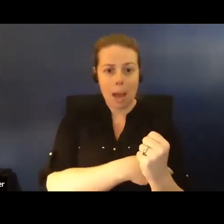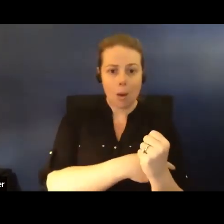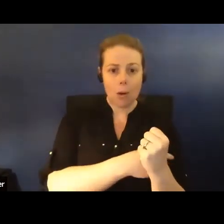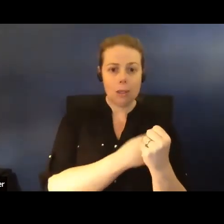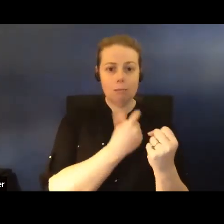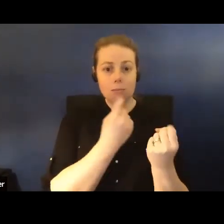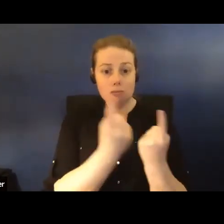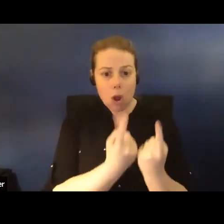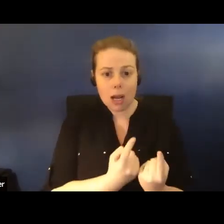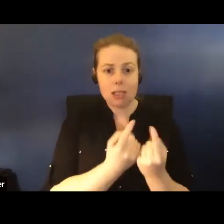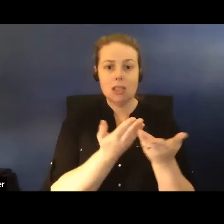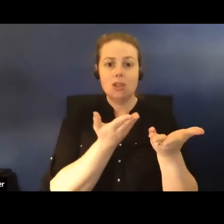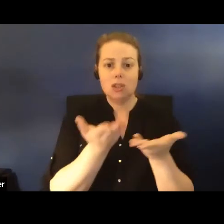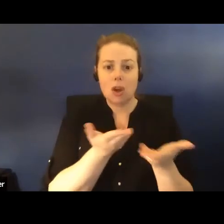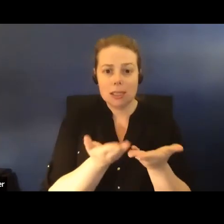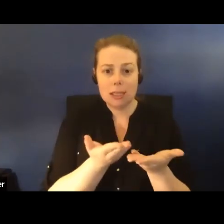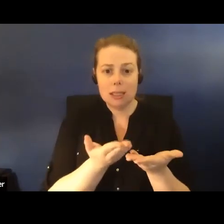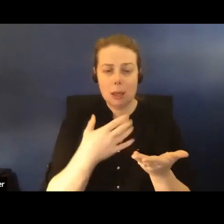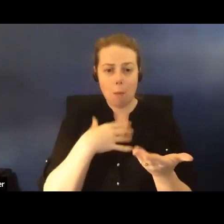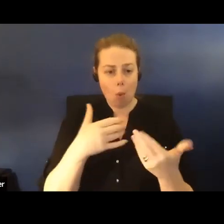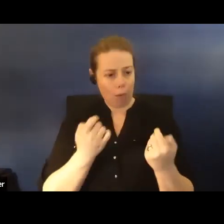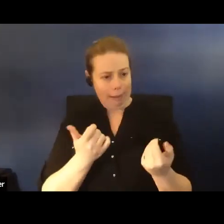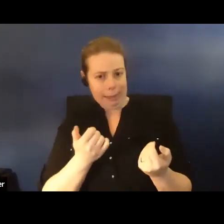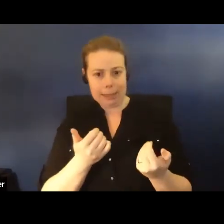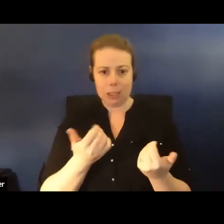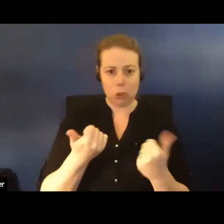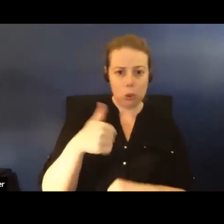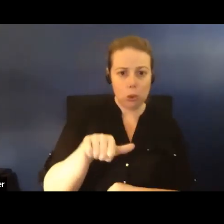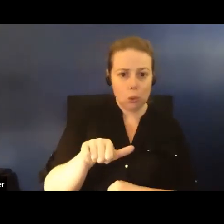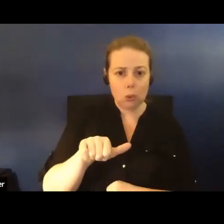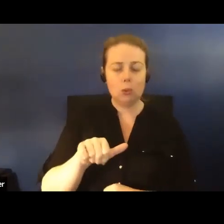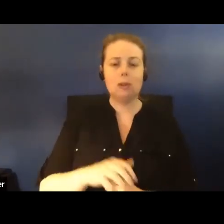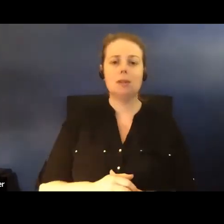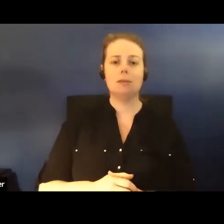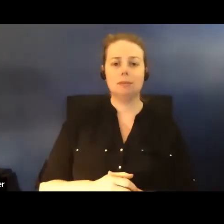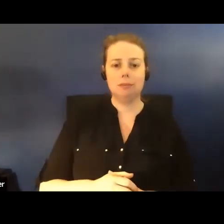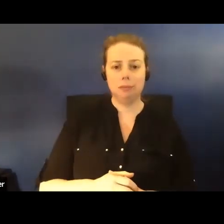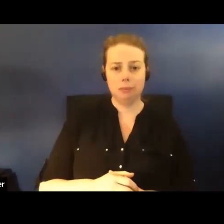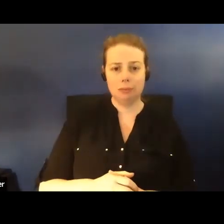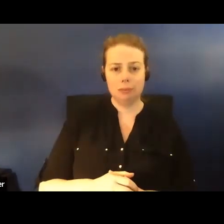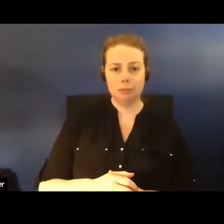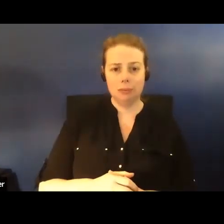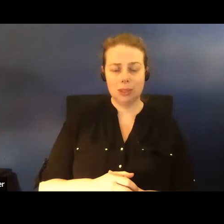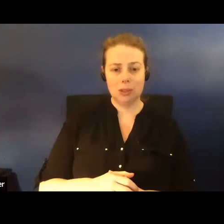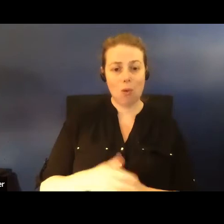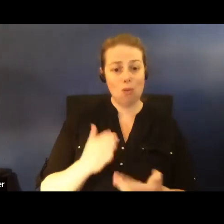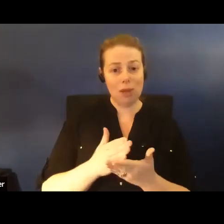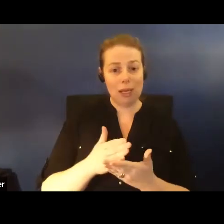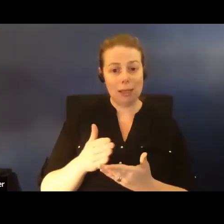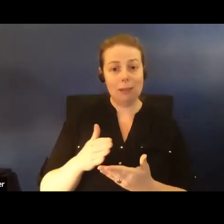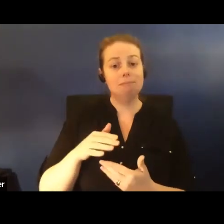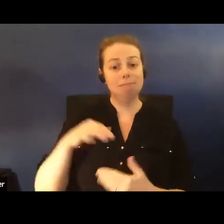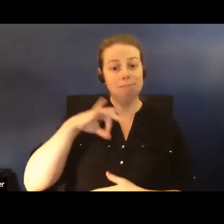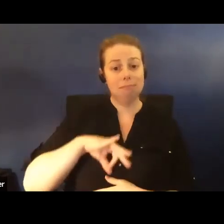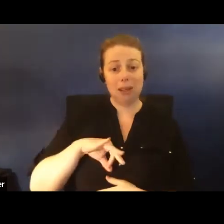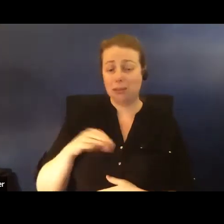intuitive, easier to operate for the entire community. So there's essentially a double benefit there. I'm going to